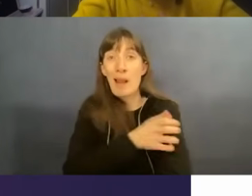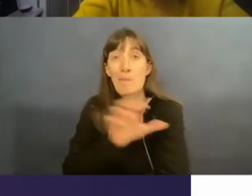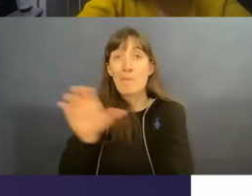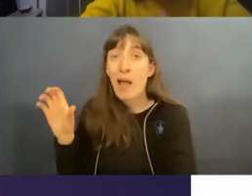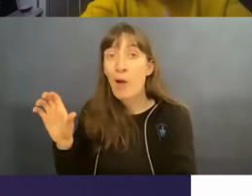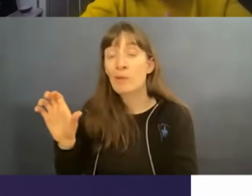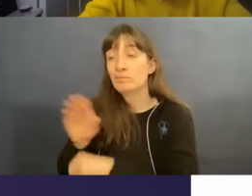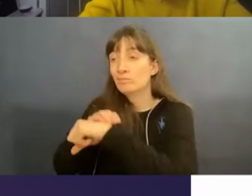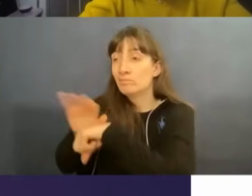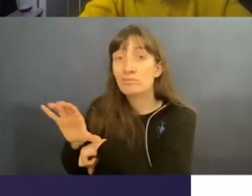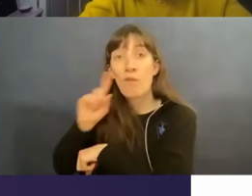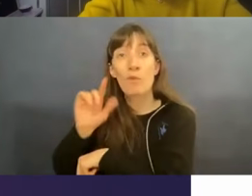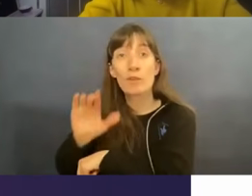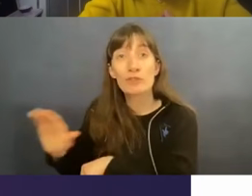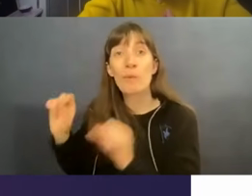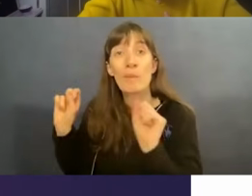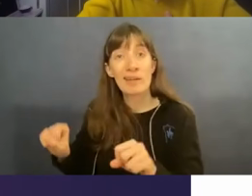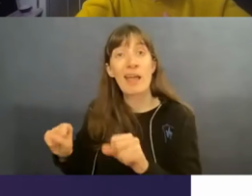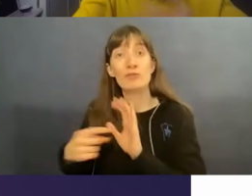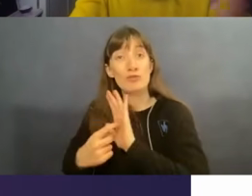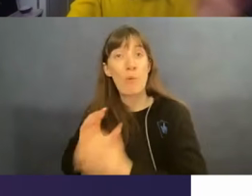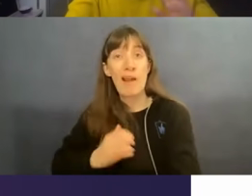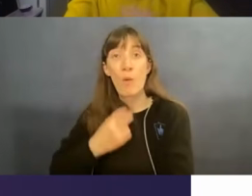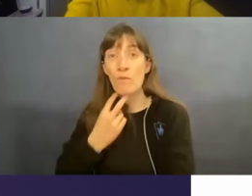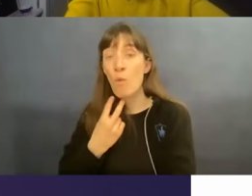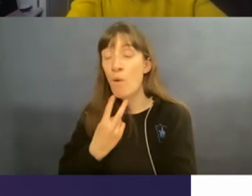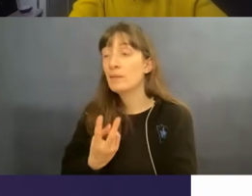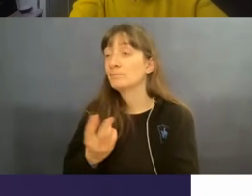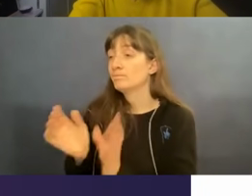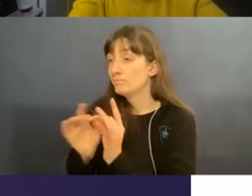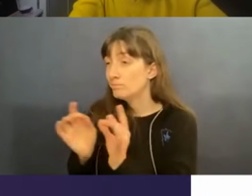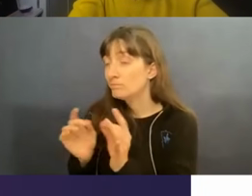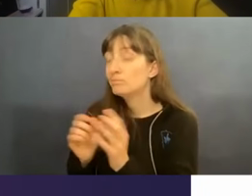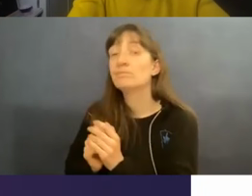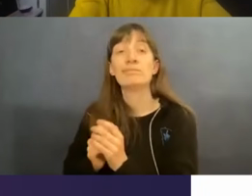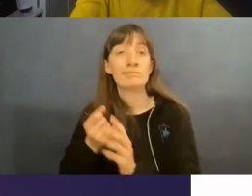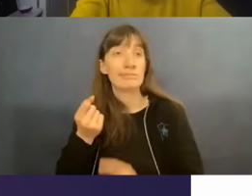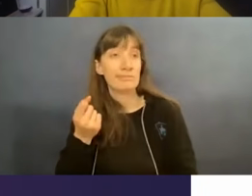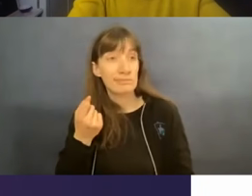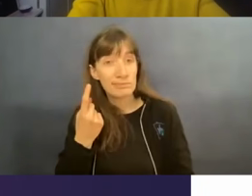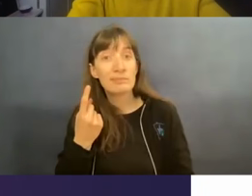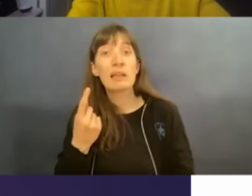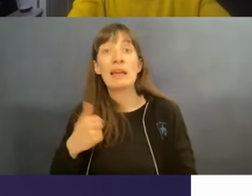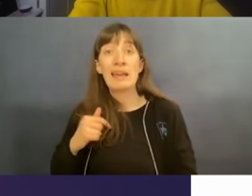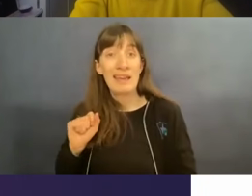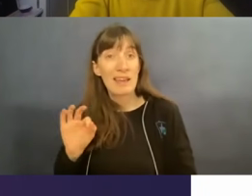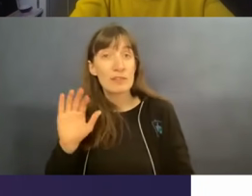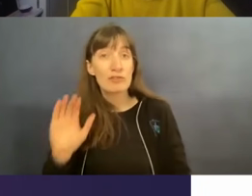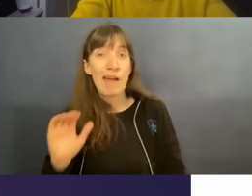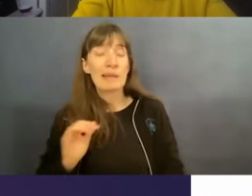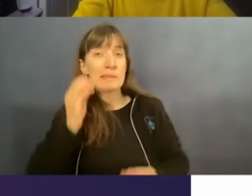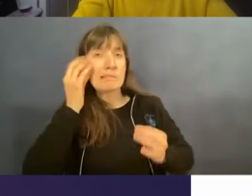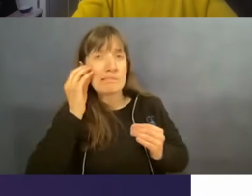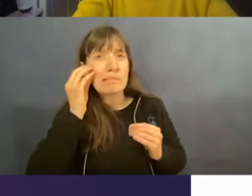help shift that inner voice too if it is one of, the thoughts that we mentioned earlier of I'm bad and all these other